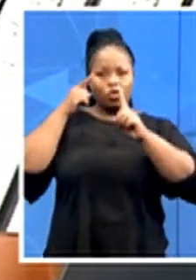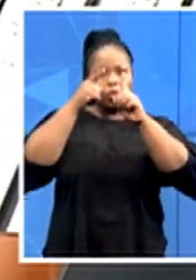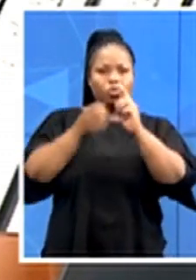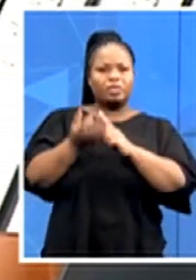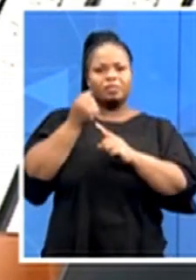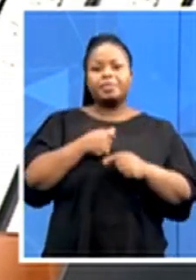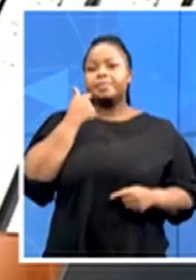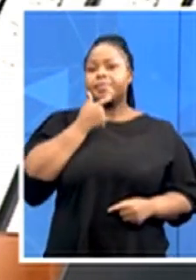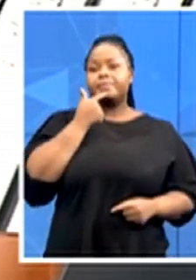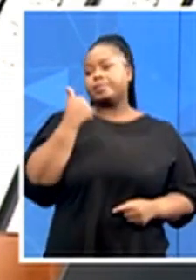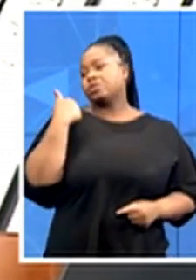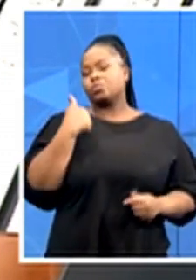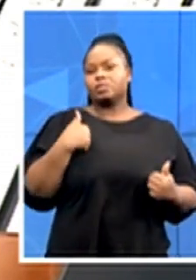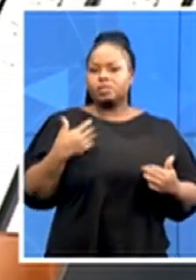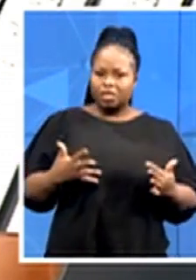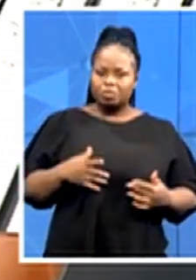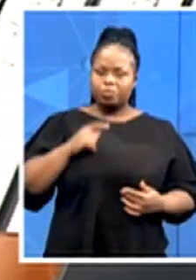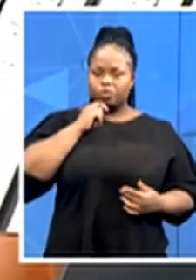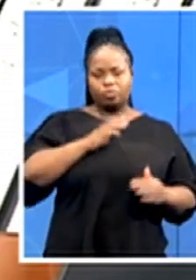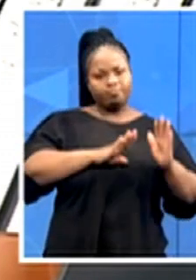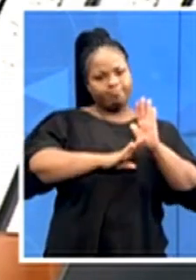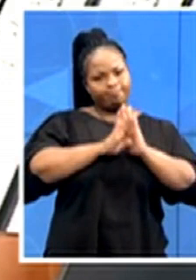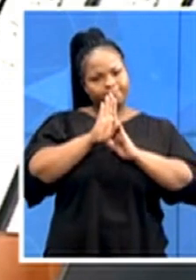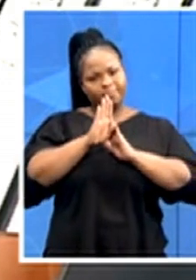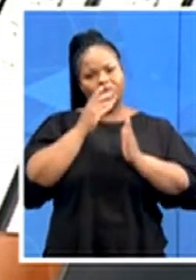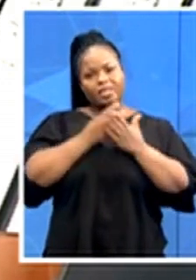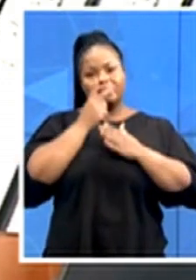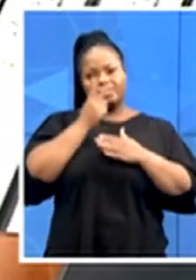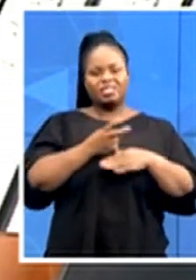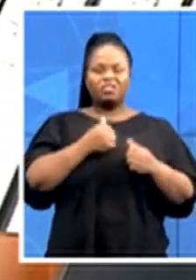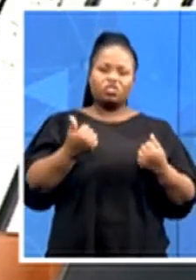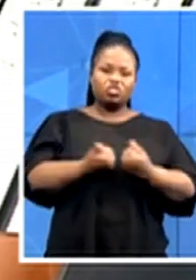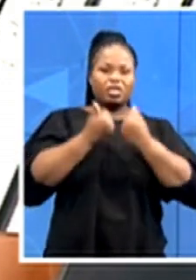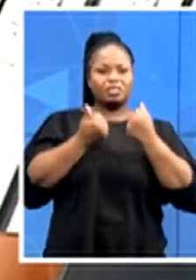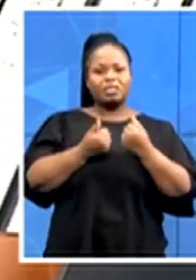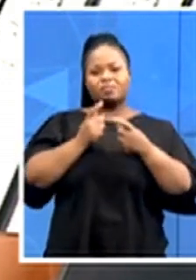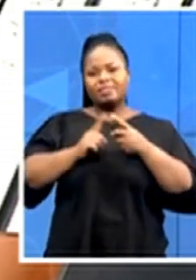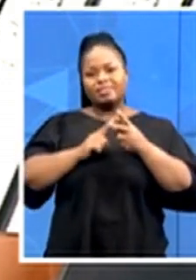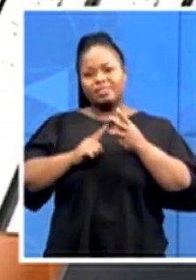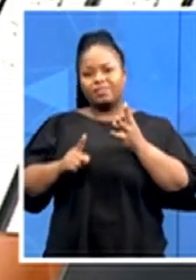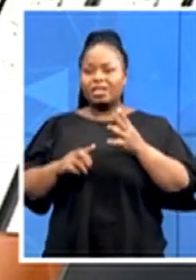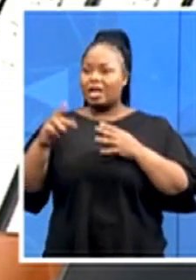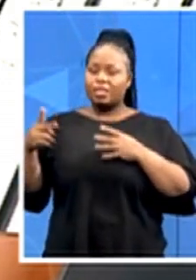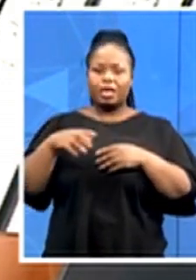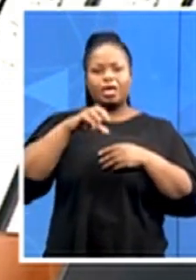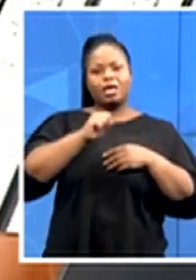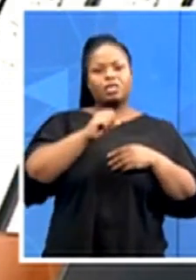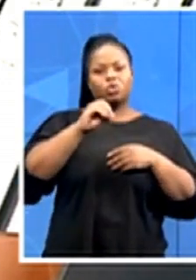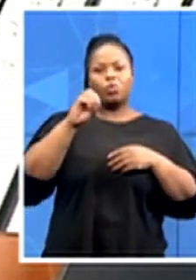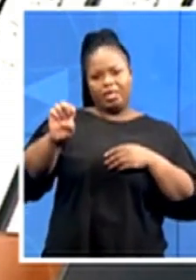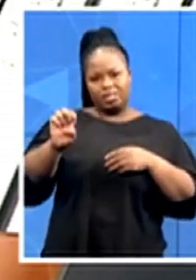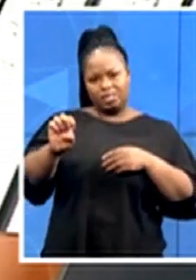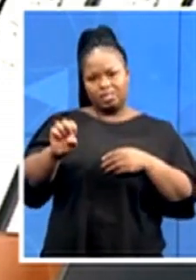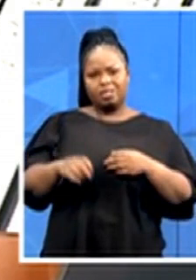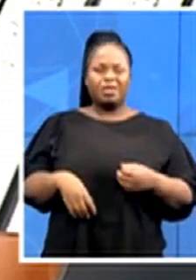make progress on the challenges that a number of state-owned enterprises have been facing, such as